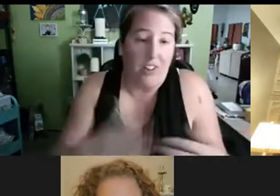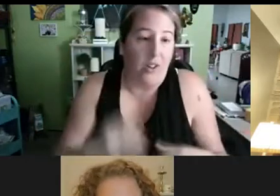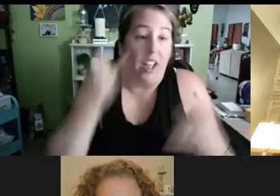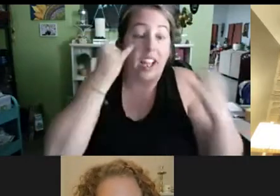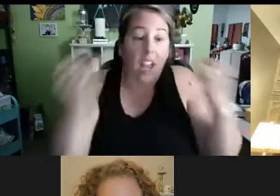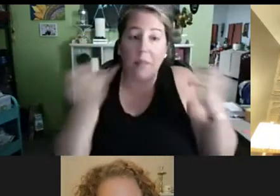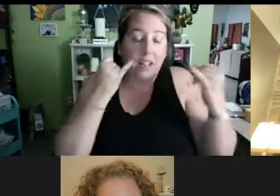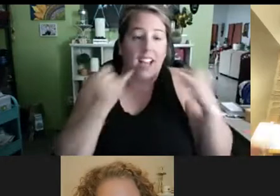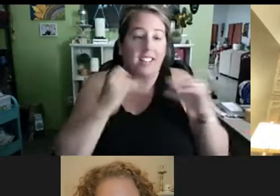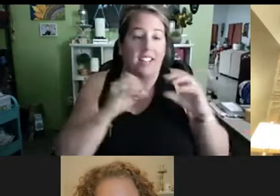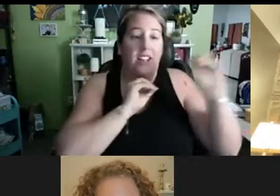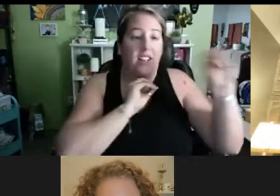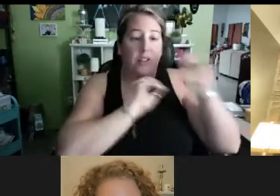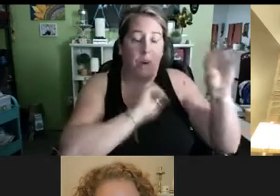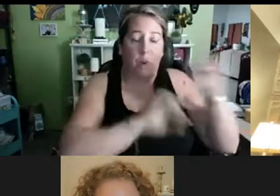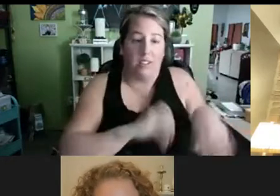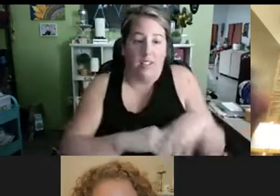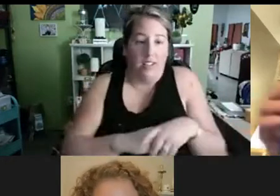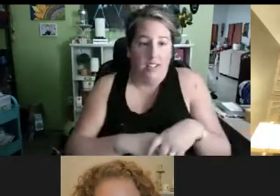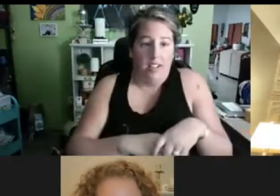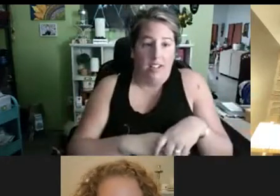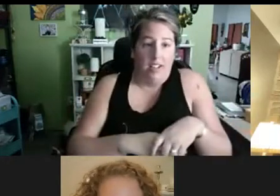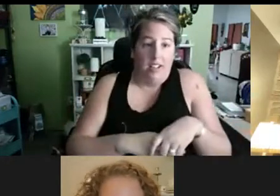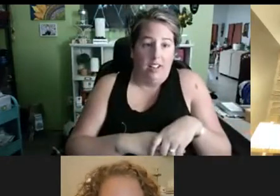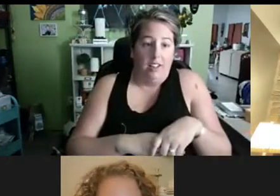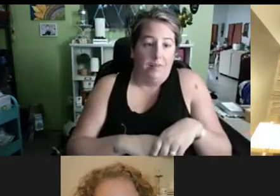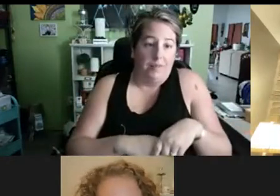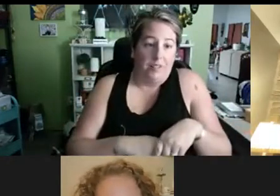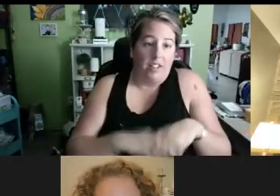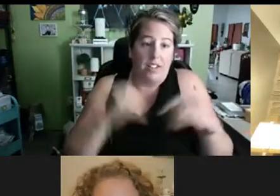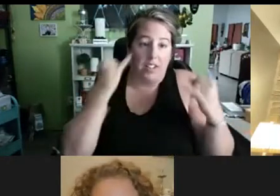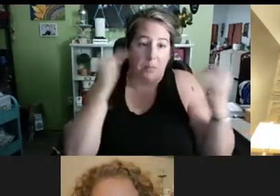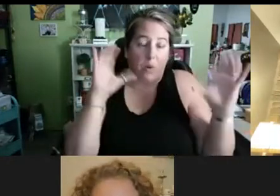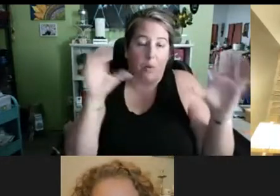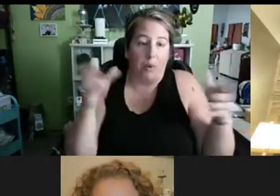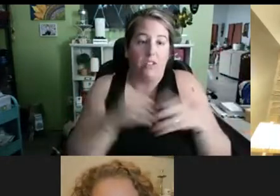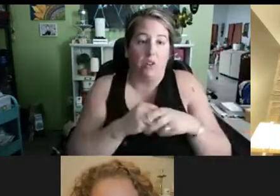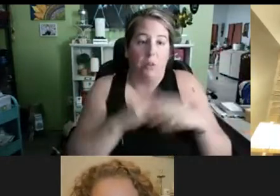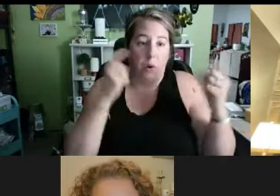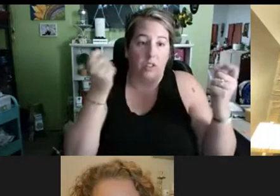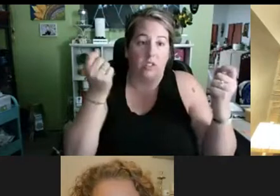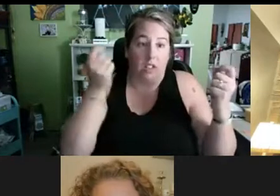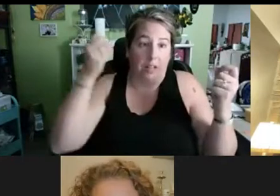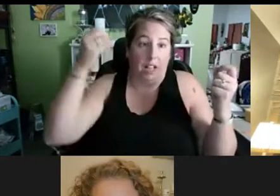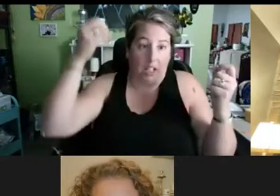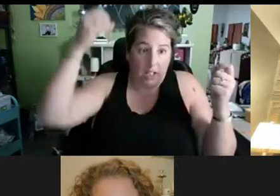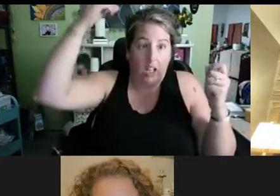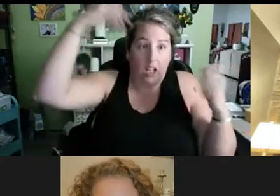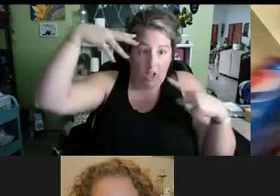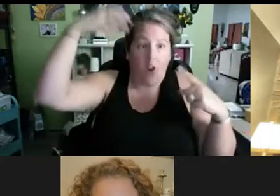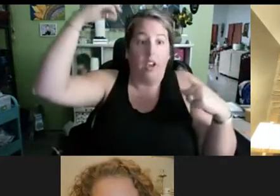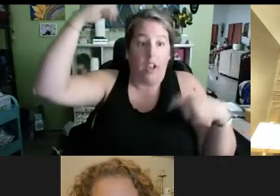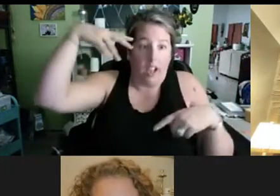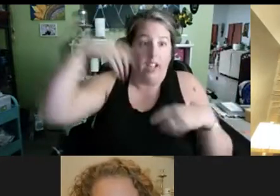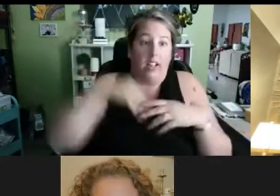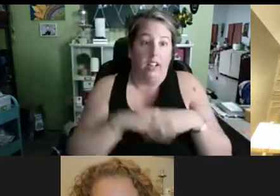whatever, like anybody that has an idea, you just post it. Right. Because I think the more we brainstorm, the more it's going to be like,